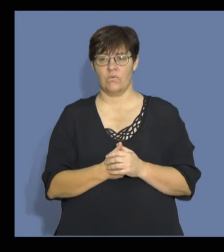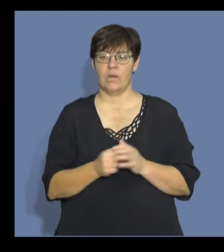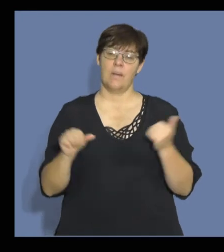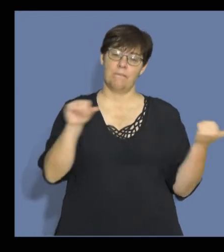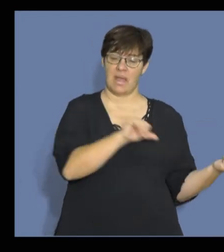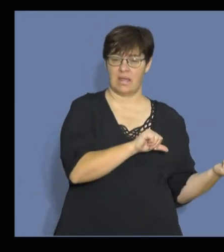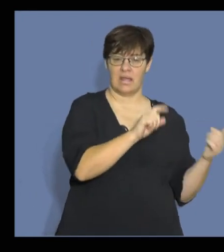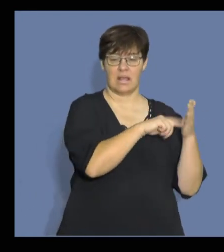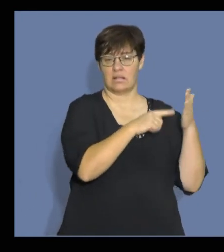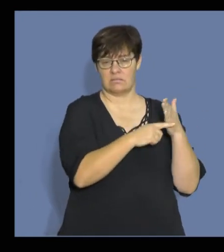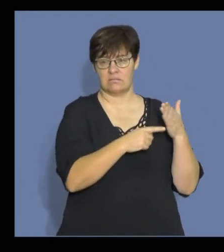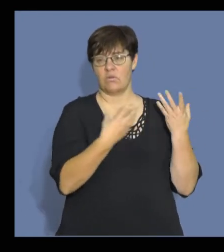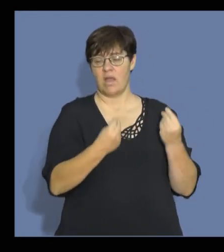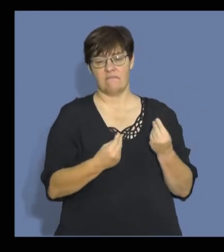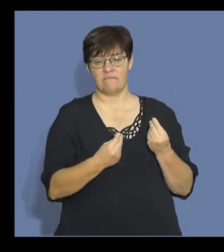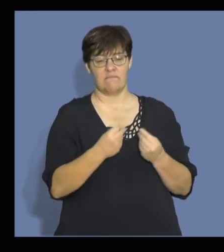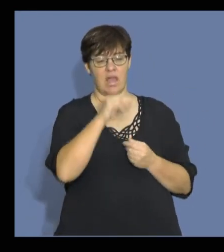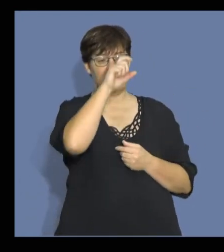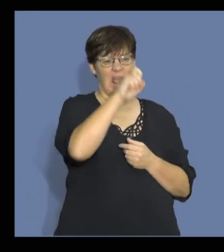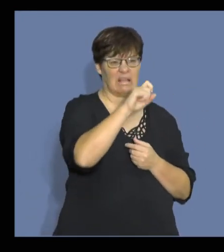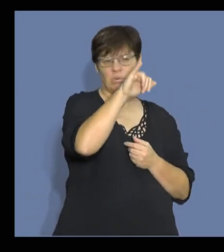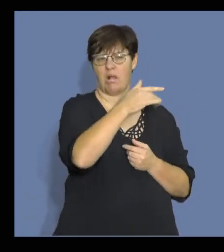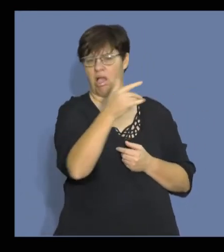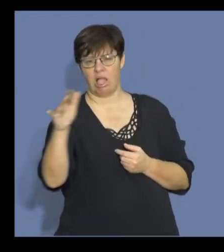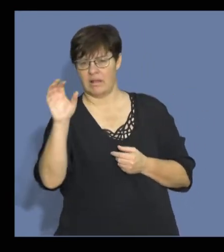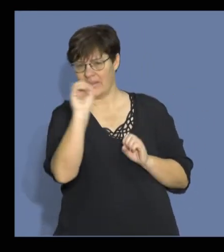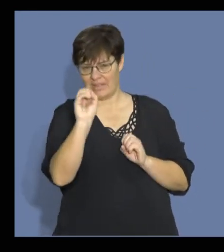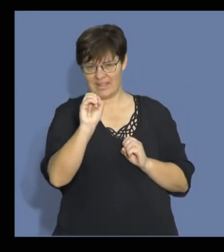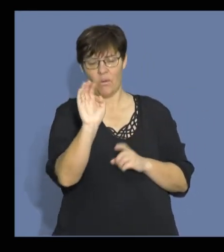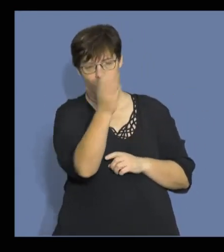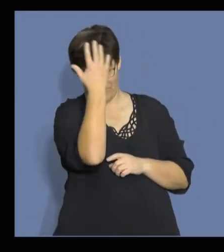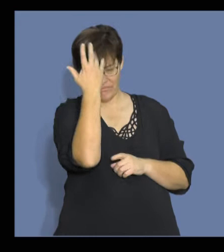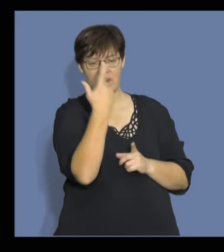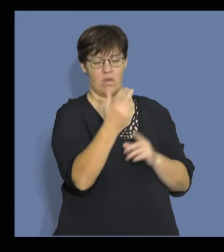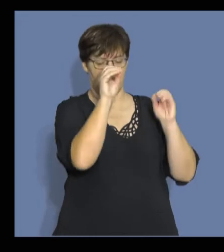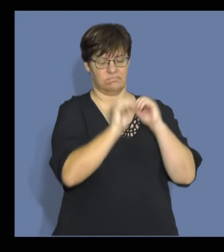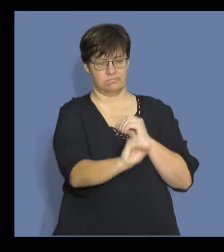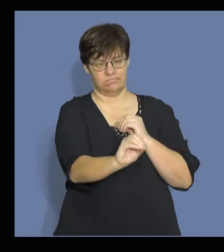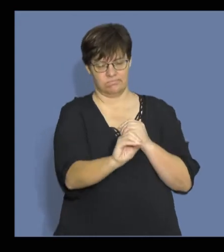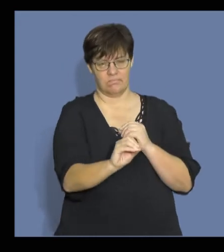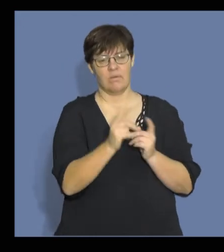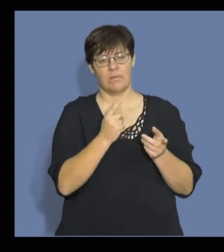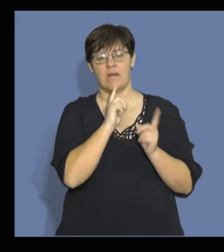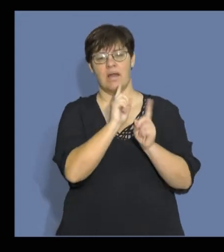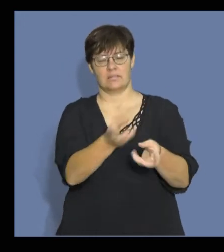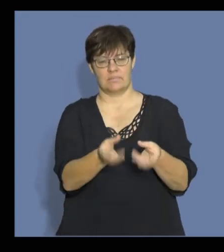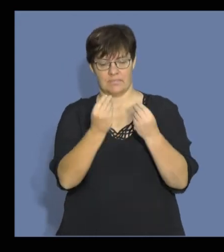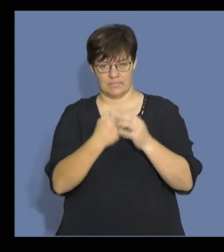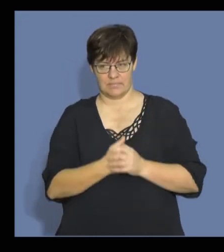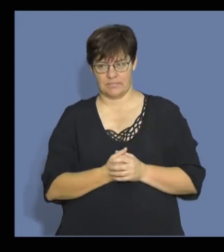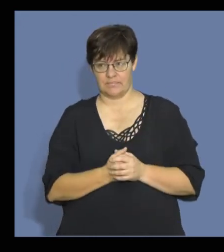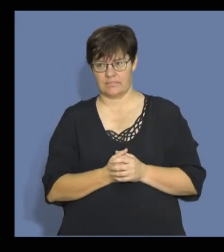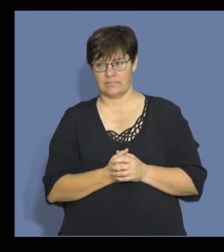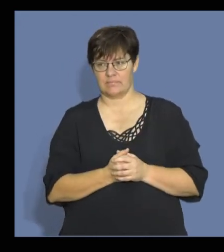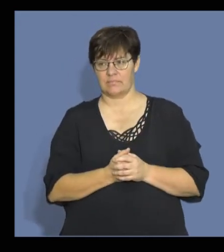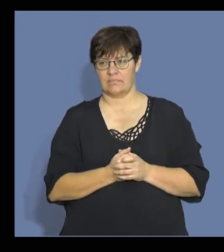go back to my calculator. I don't have algebraic letters anymore, so I can go back to the calculator, I can plug it into the calculator, and we can get an answer. And